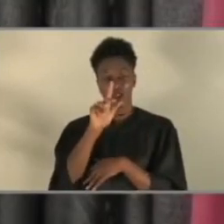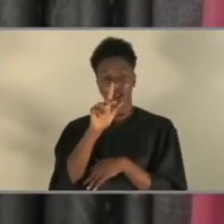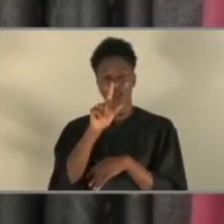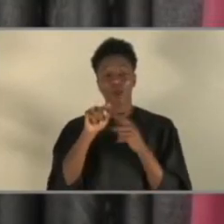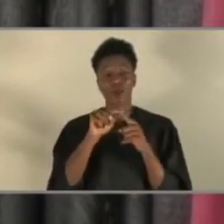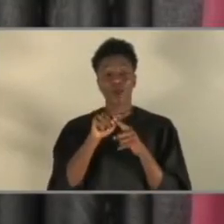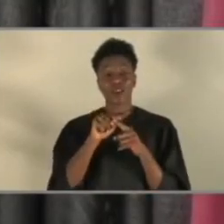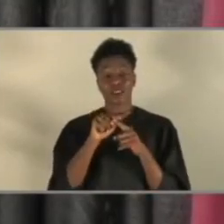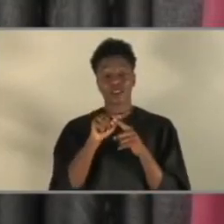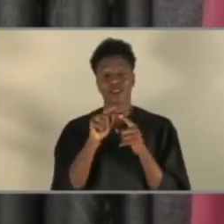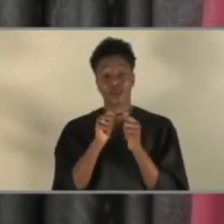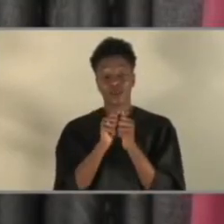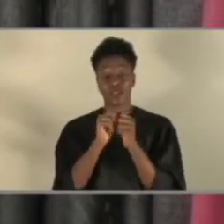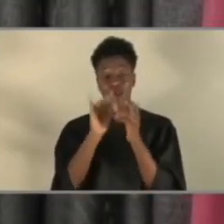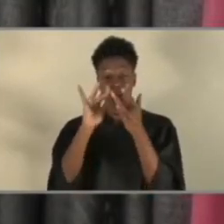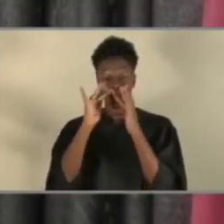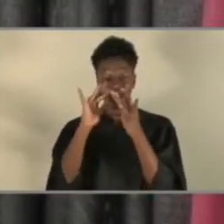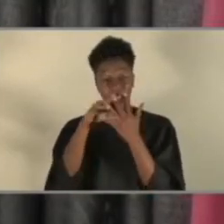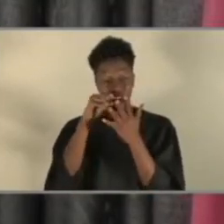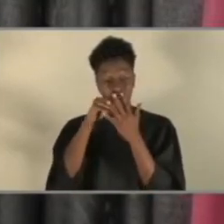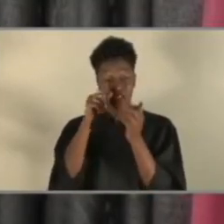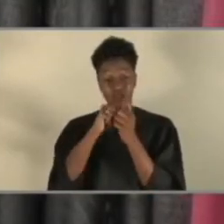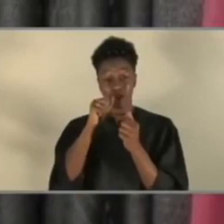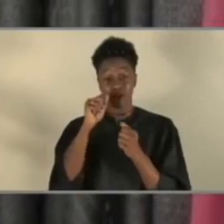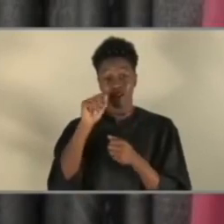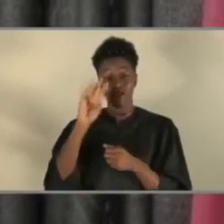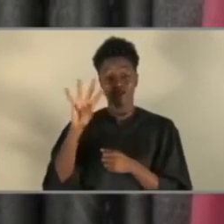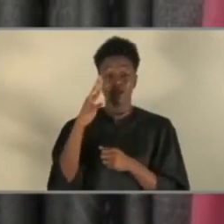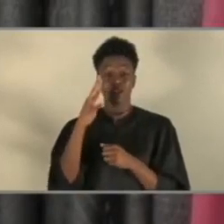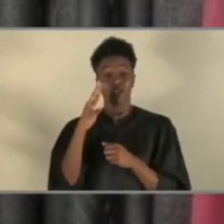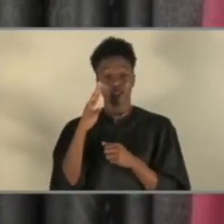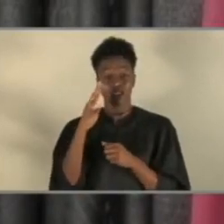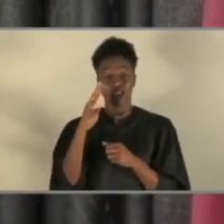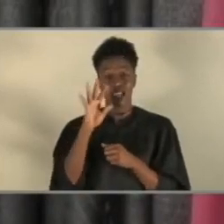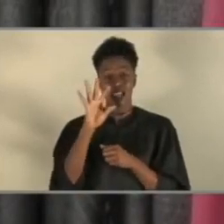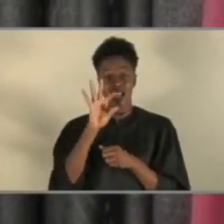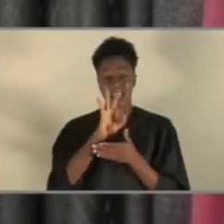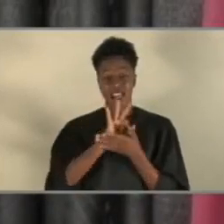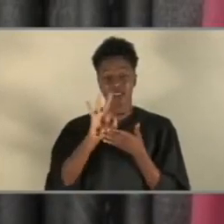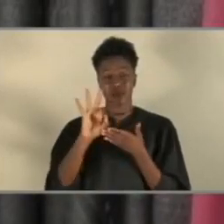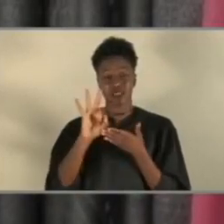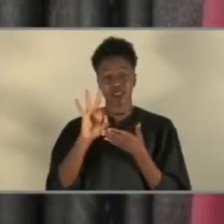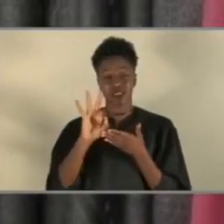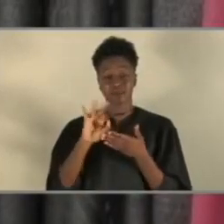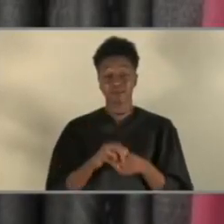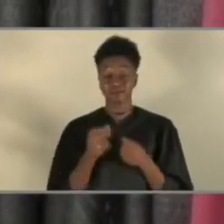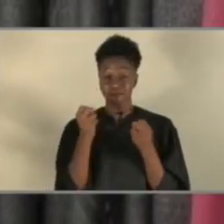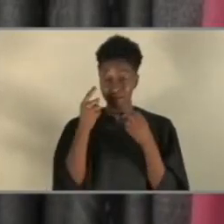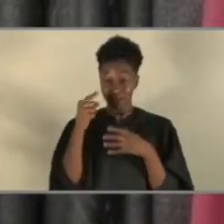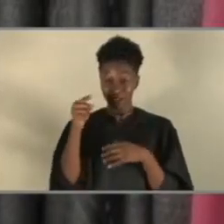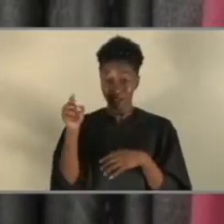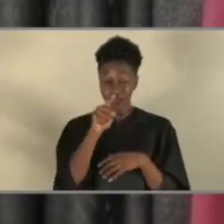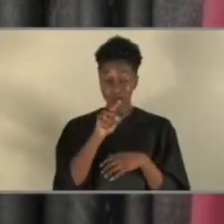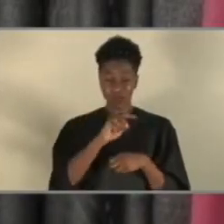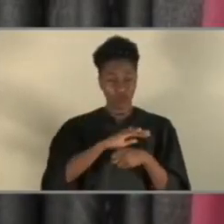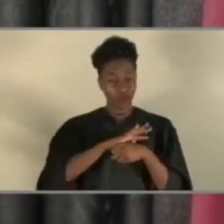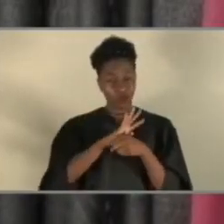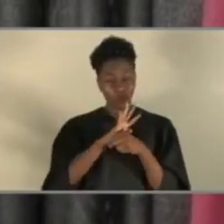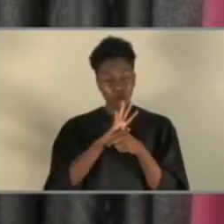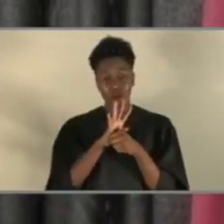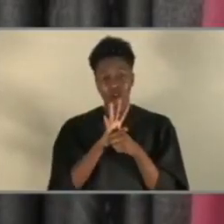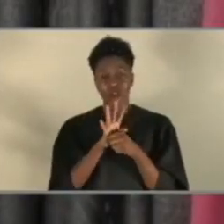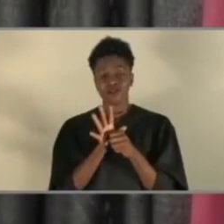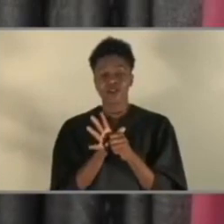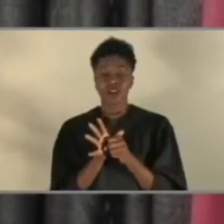online learning for the fourth 9 weeks. For many of you, the coronavirus pandemic is very